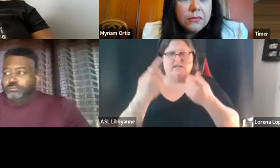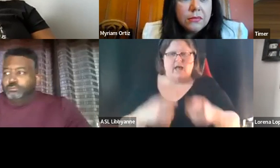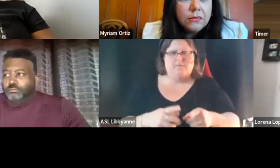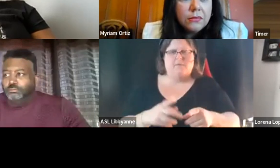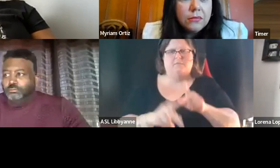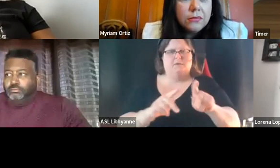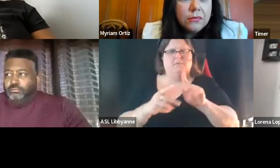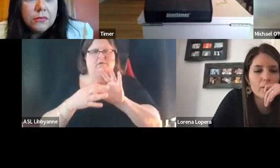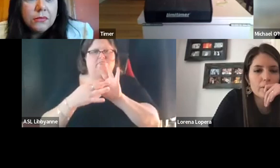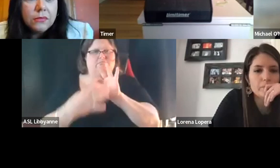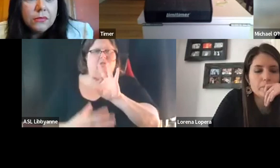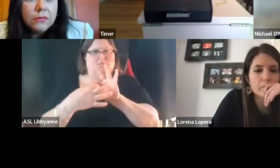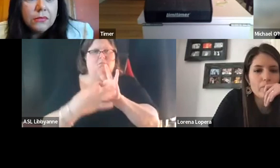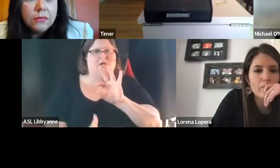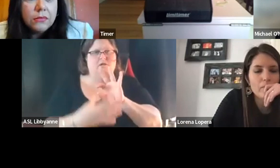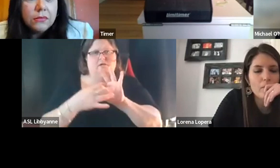has caused.